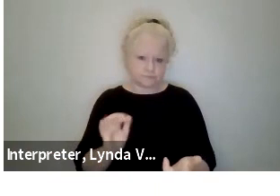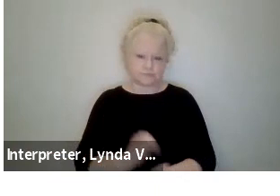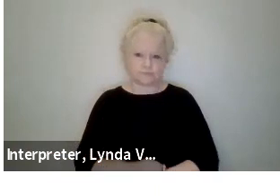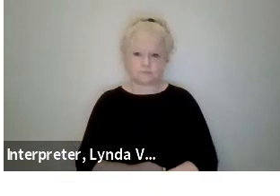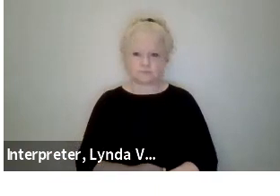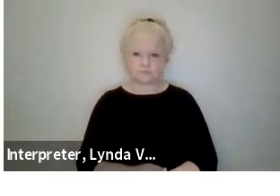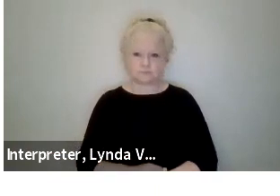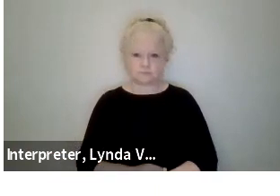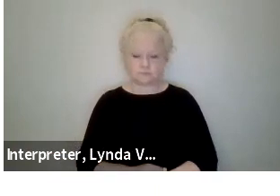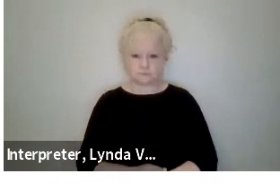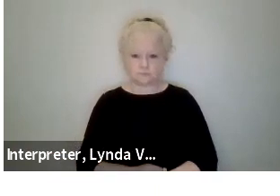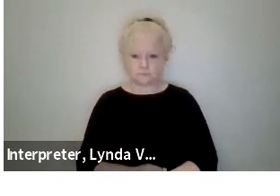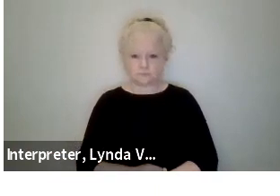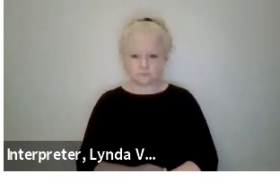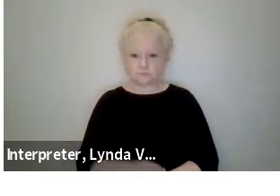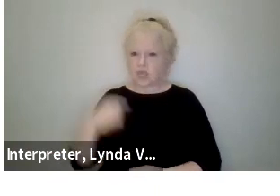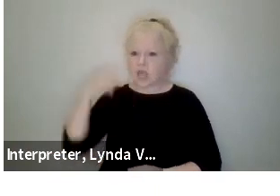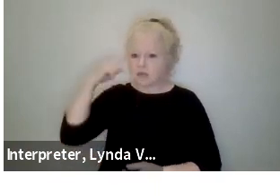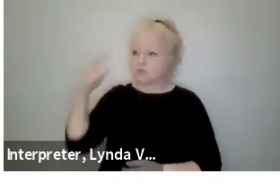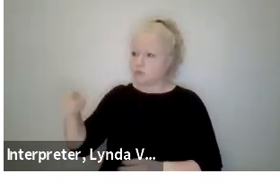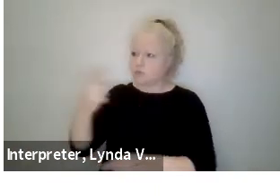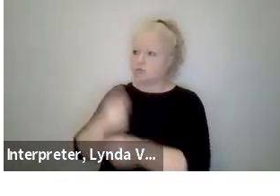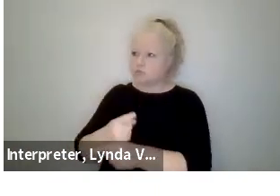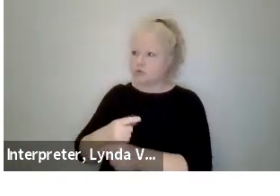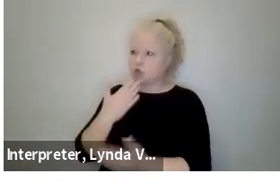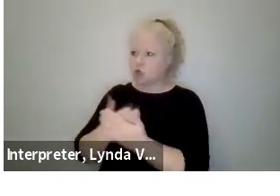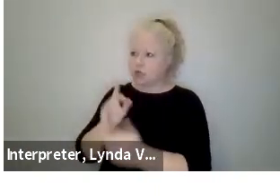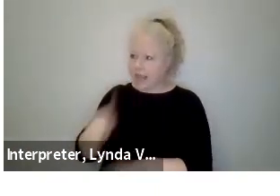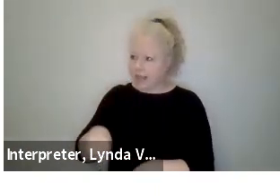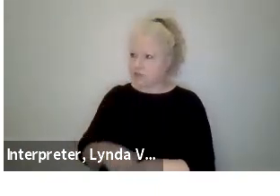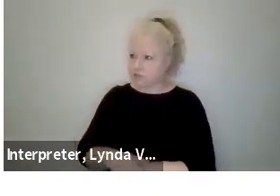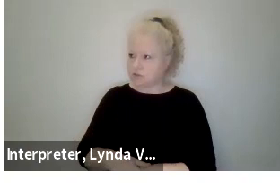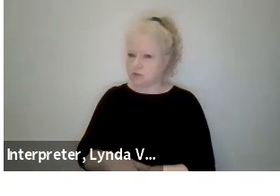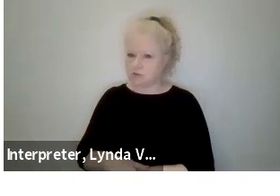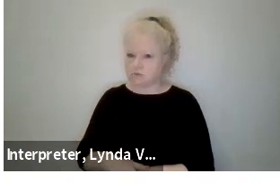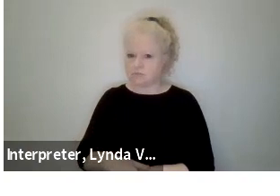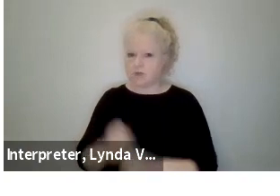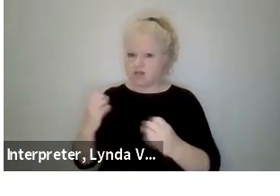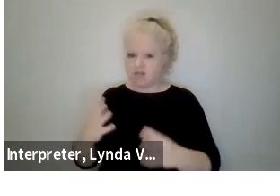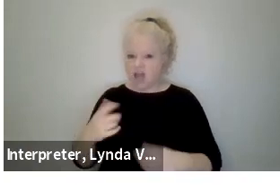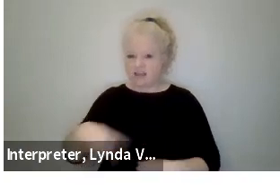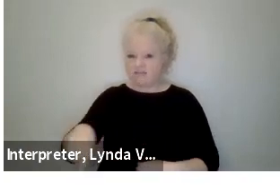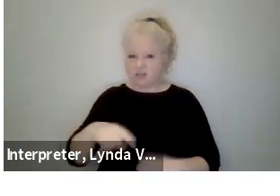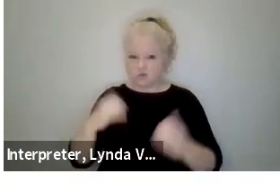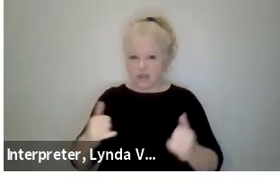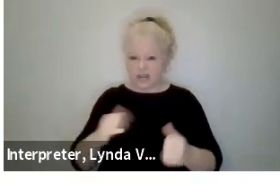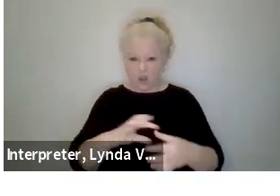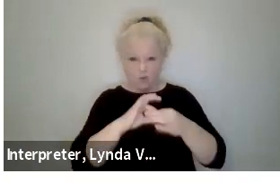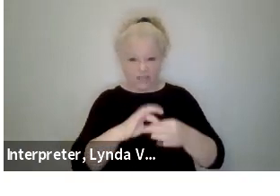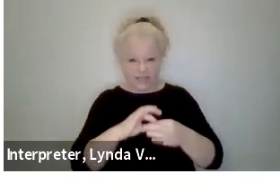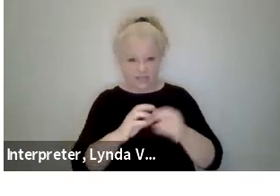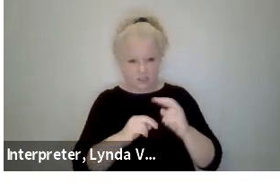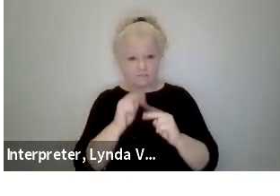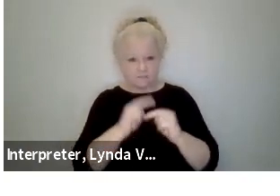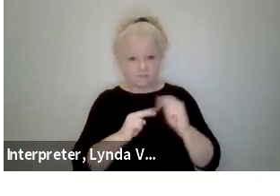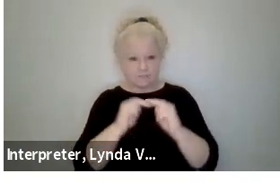Absolutely. I think that you were spot on with that answer. And, what I've seen is I think a lot of us are in that, relationship forming